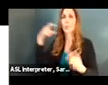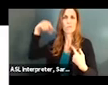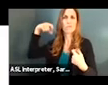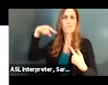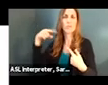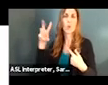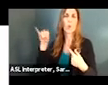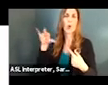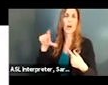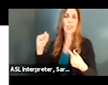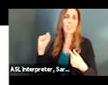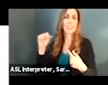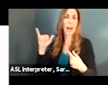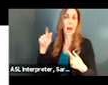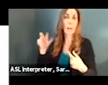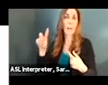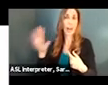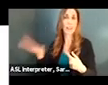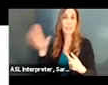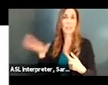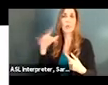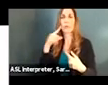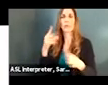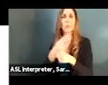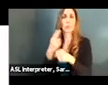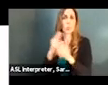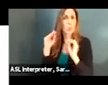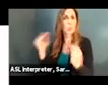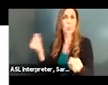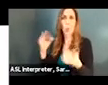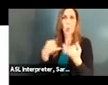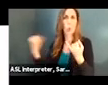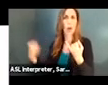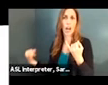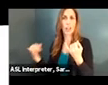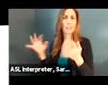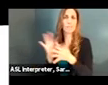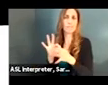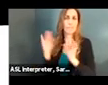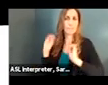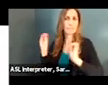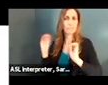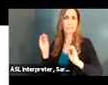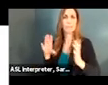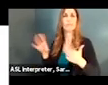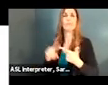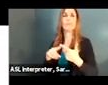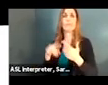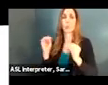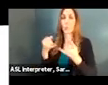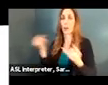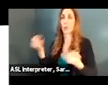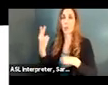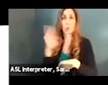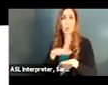wireless iPad switch can be used wirelessly with an iPad. It doesn't actually need to be plugged in. We have wireless 2 switches,